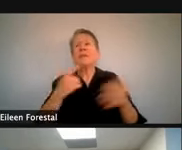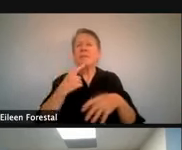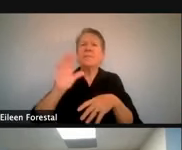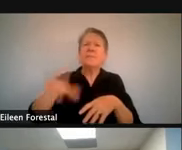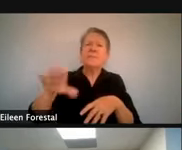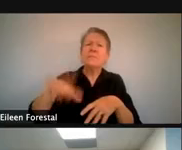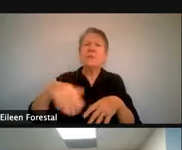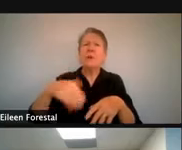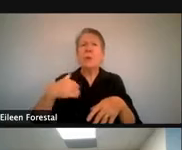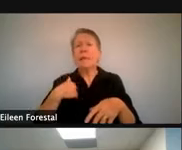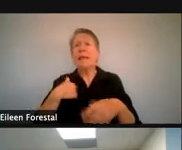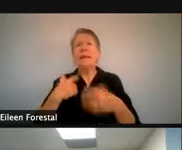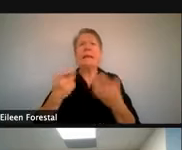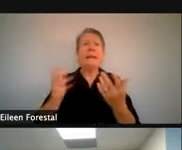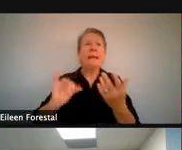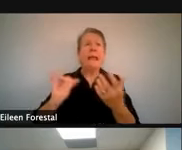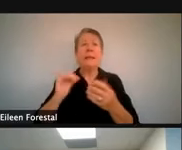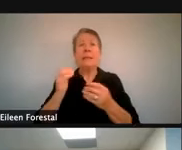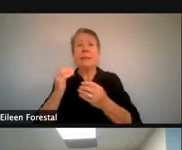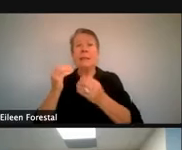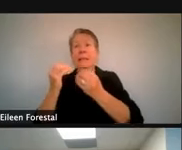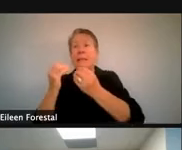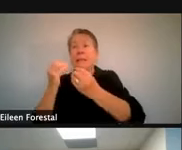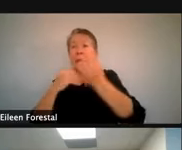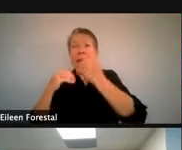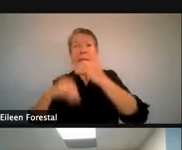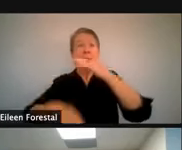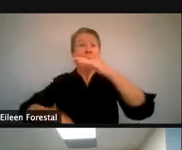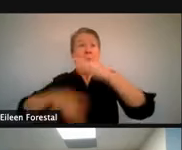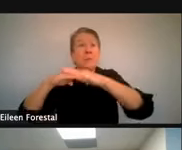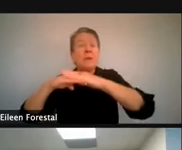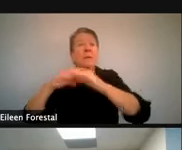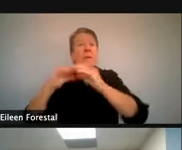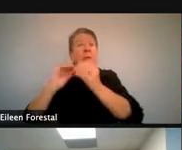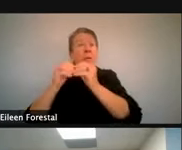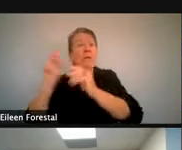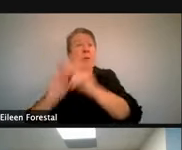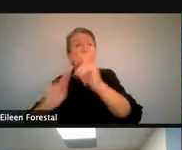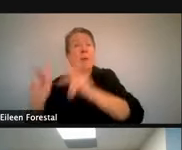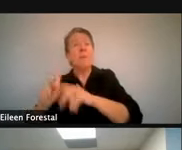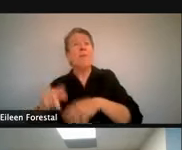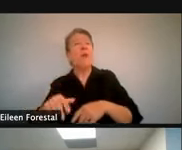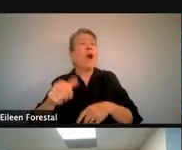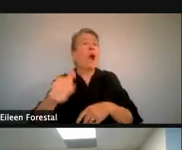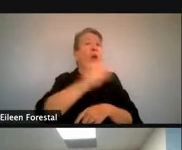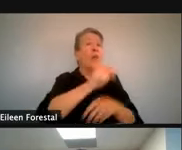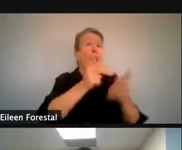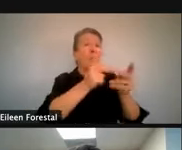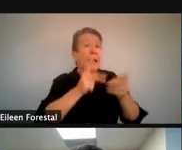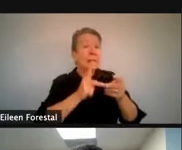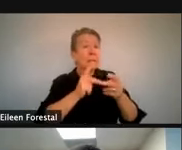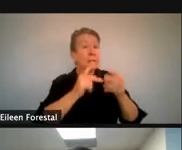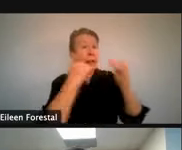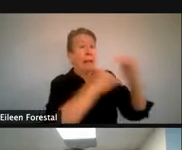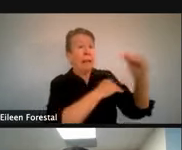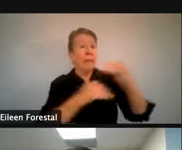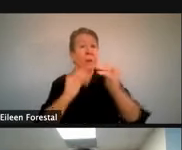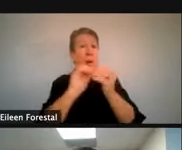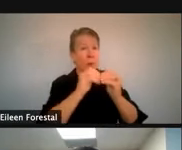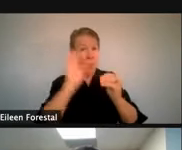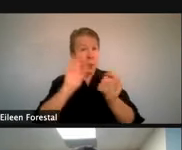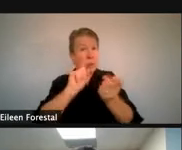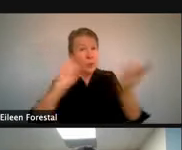general. Are we expecting to see anything change in the next few weeks? Is there a date we have, or people I know? Brett, really all curious.